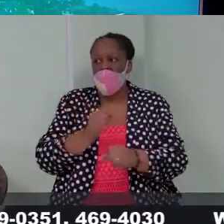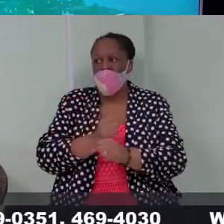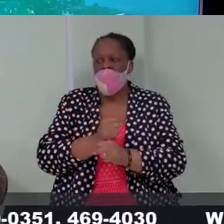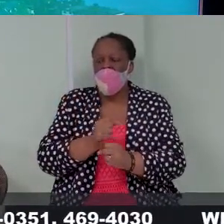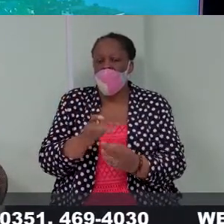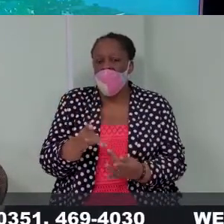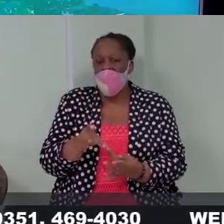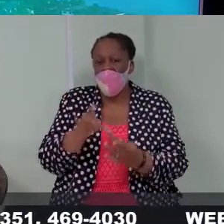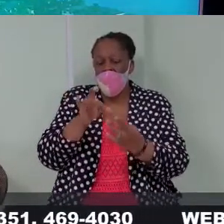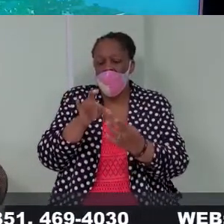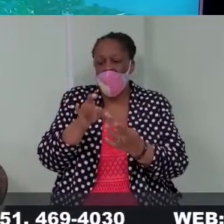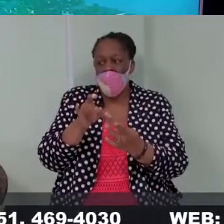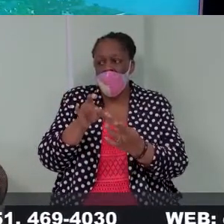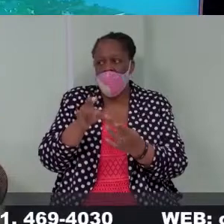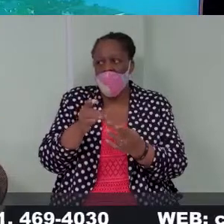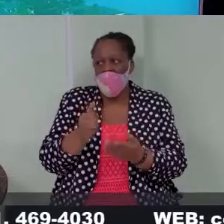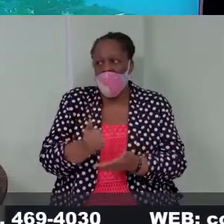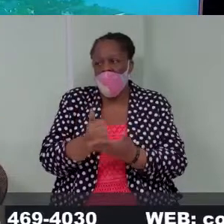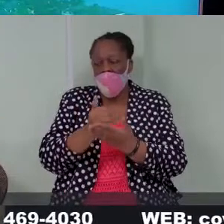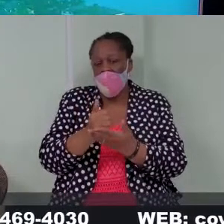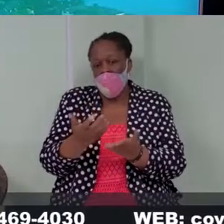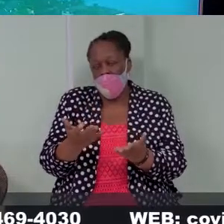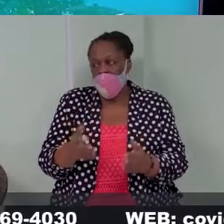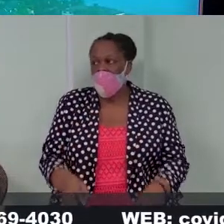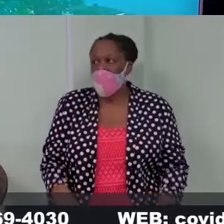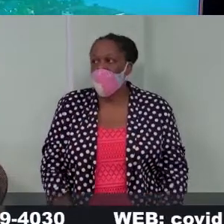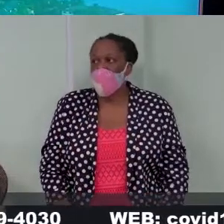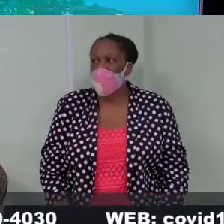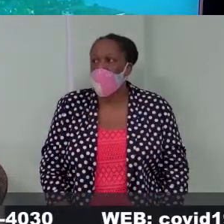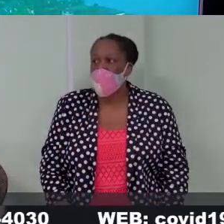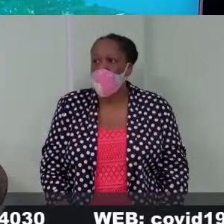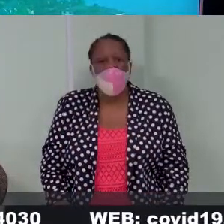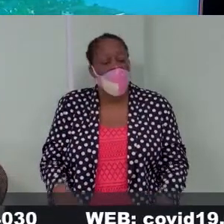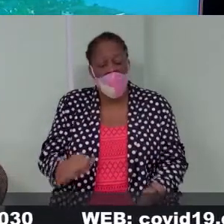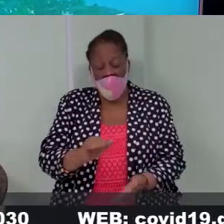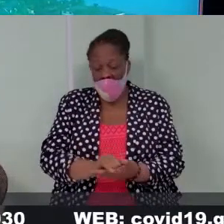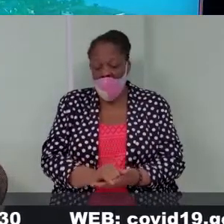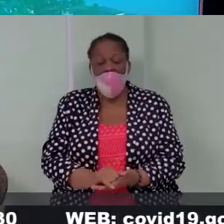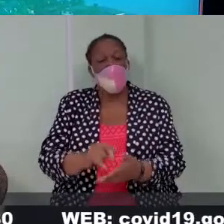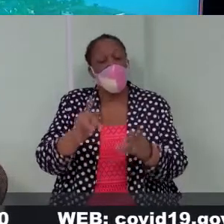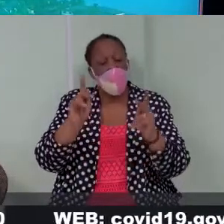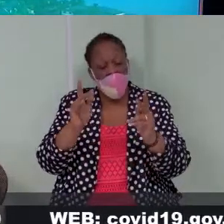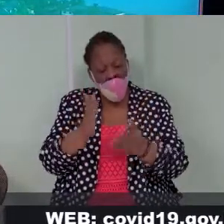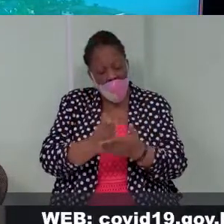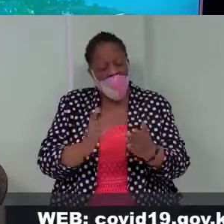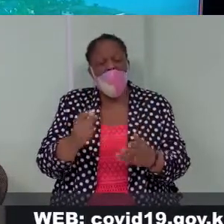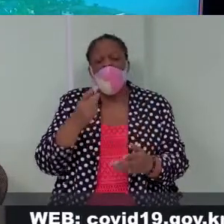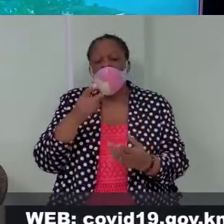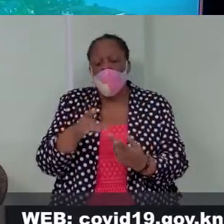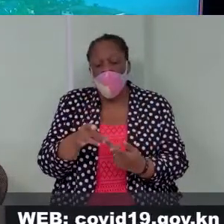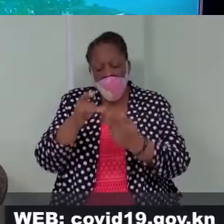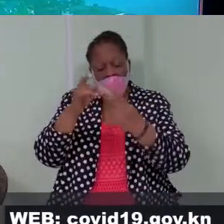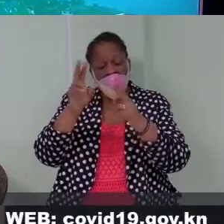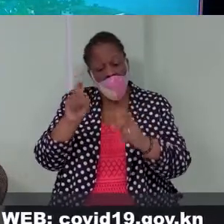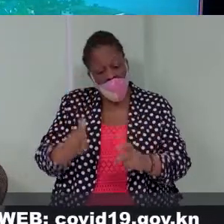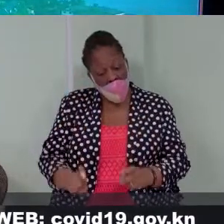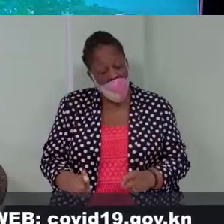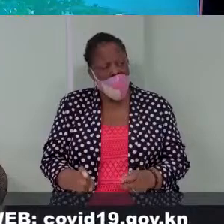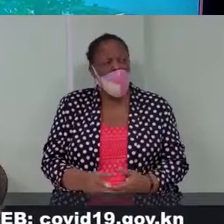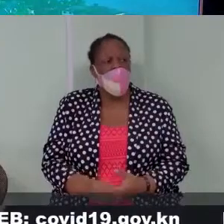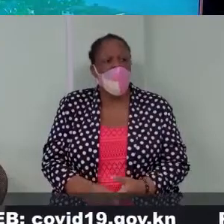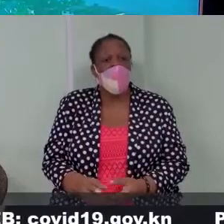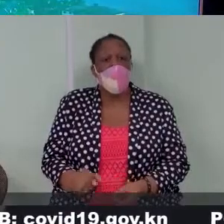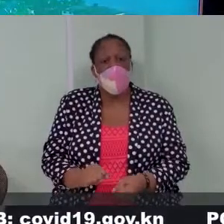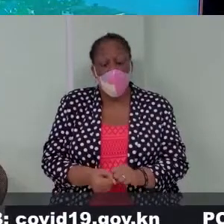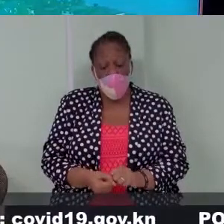All right, so Mr. Williams, that's a very good example of a patient who has special needs. And so if an individual